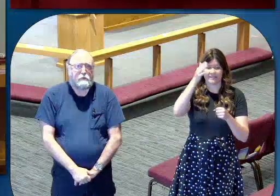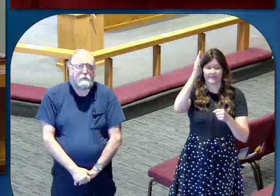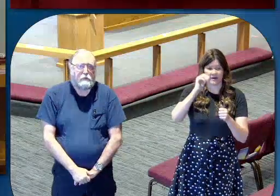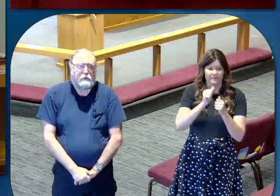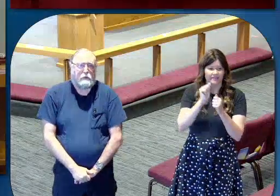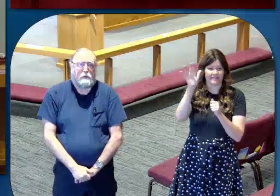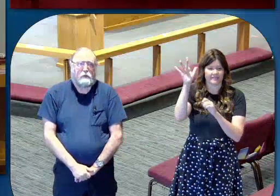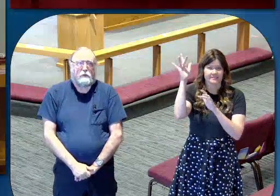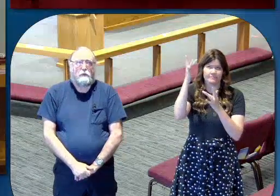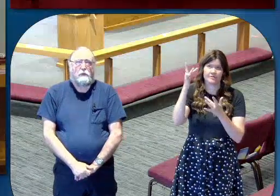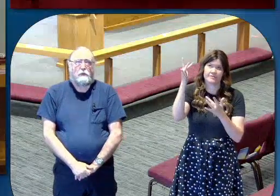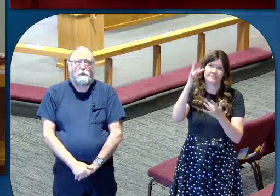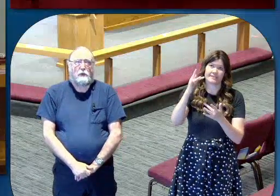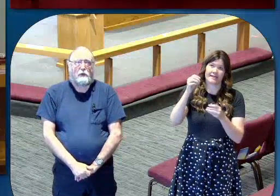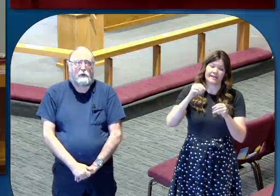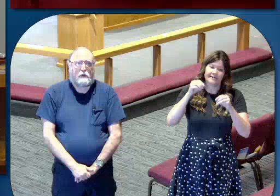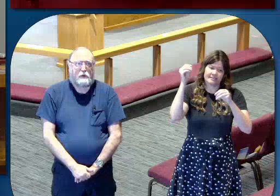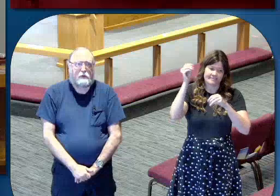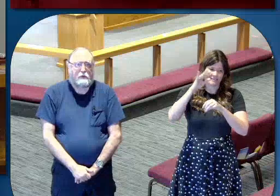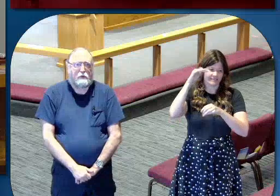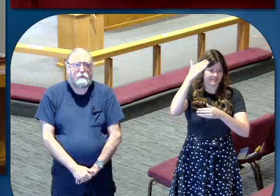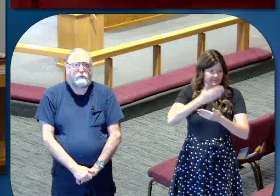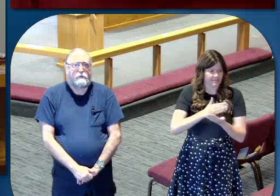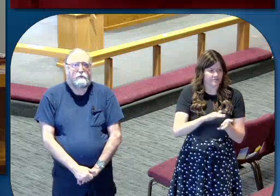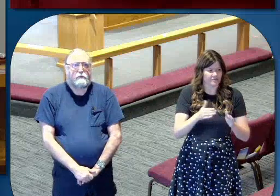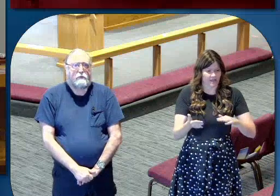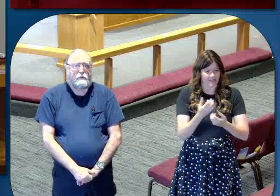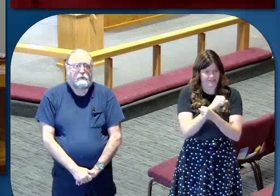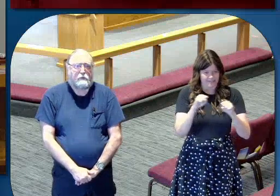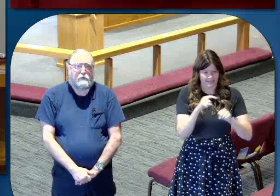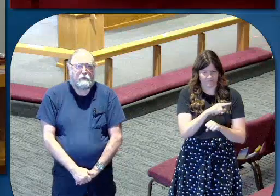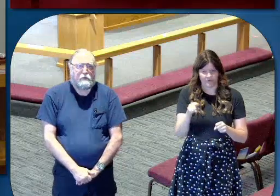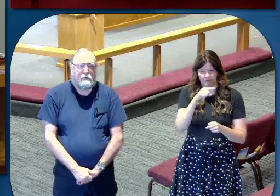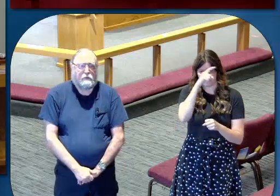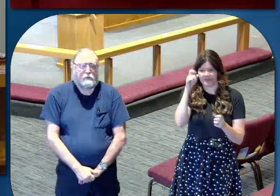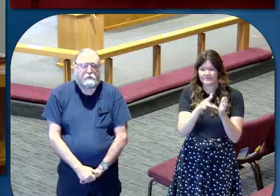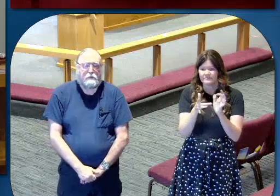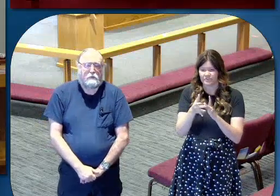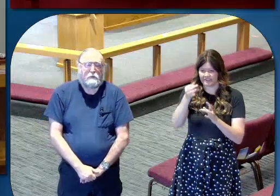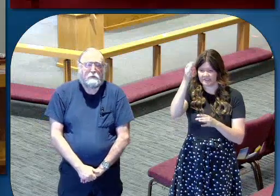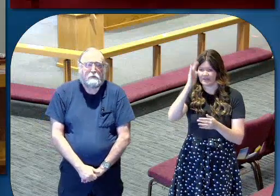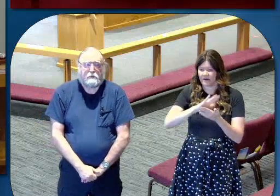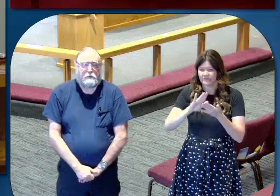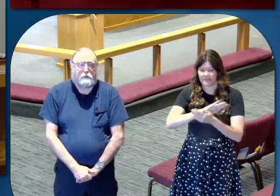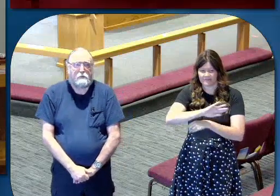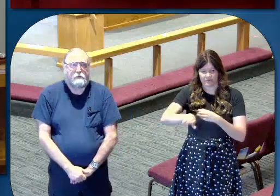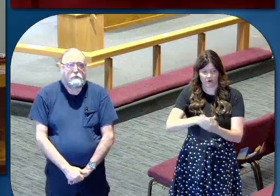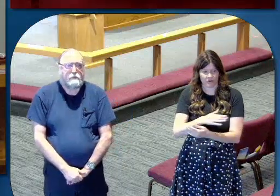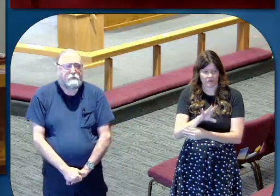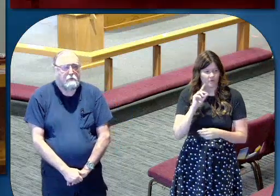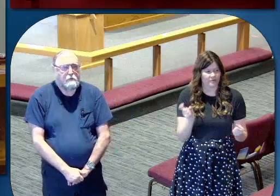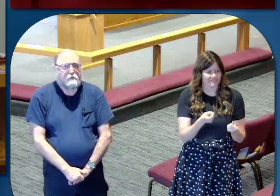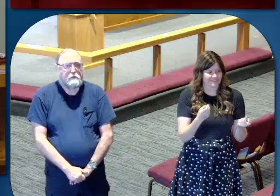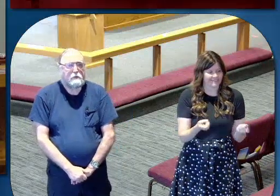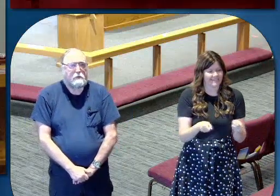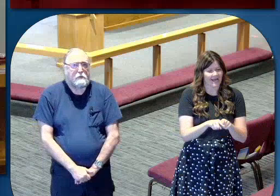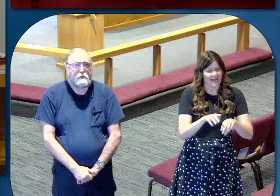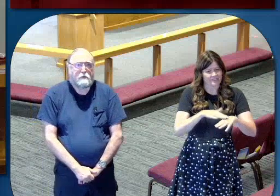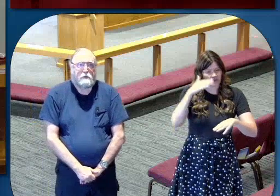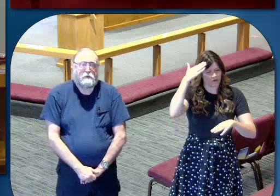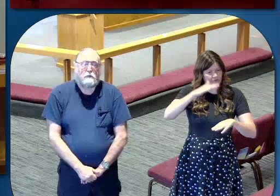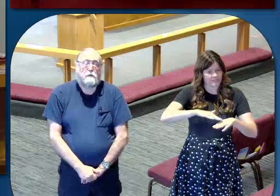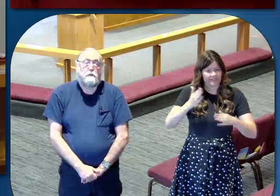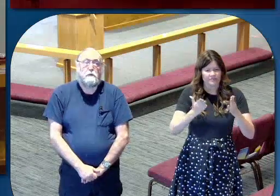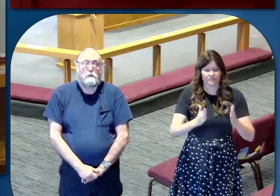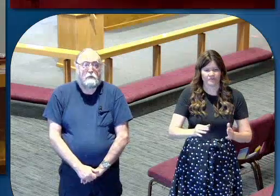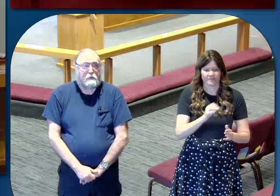his mercy, has given his Son to die for you, and for his sake he forgives you all of your sin. As a called and ordained servant of Christ, and by his